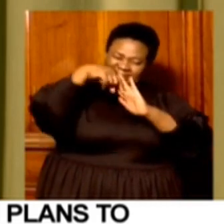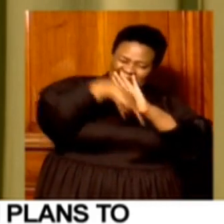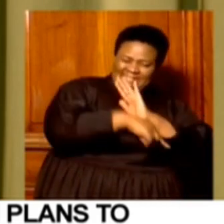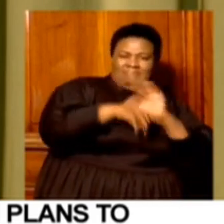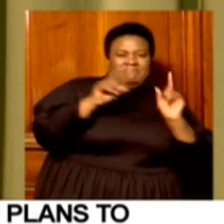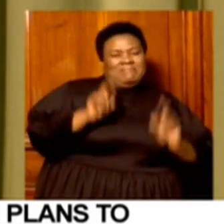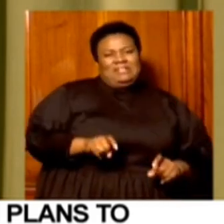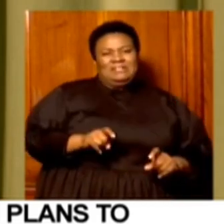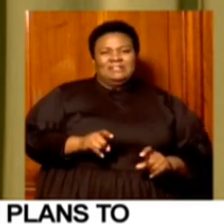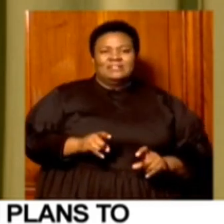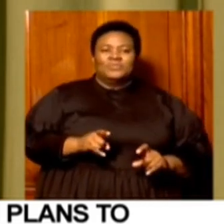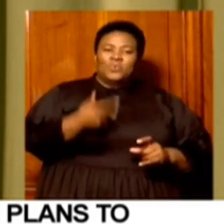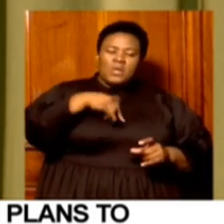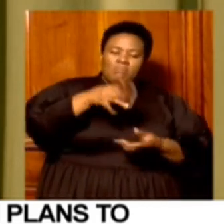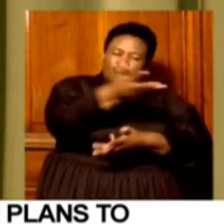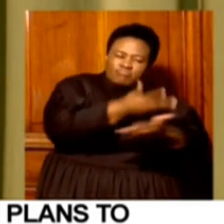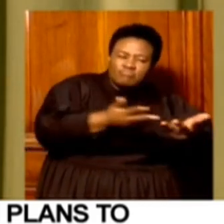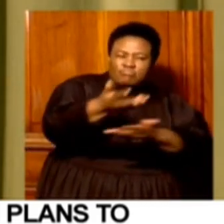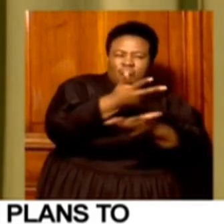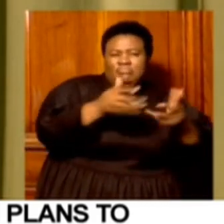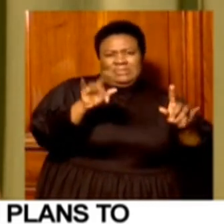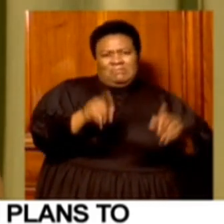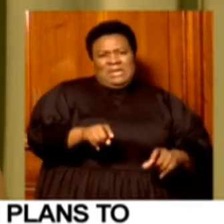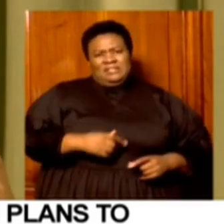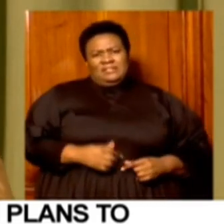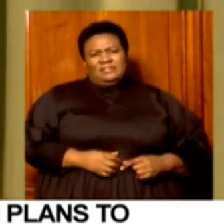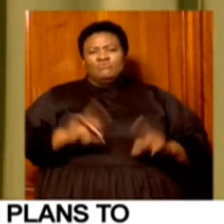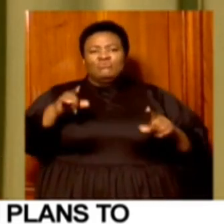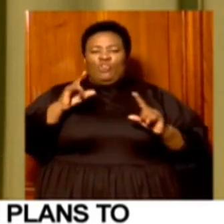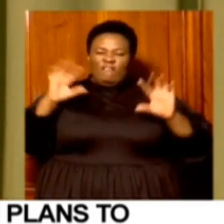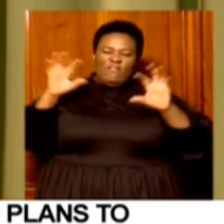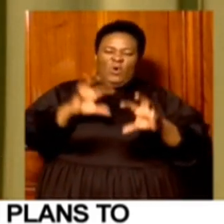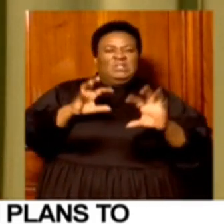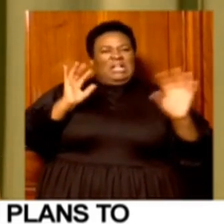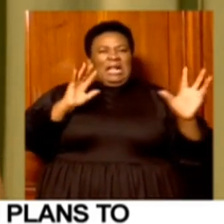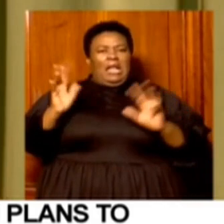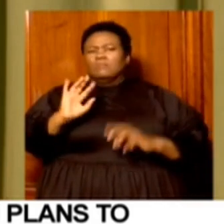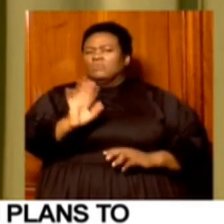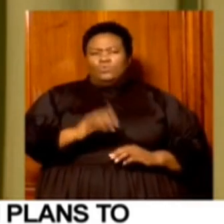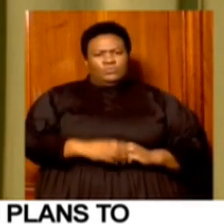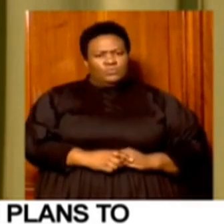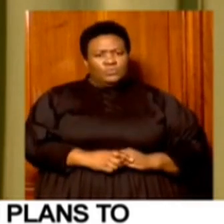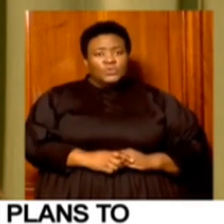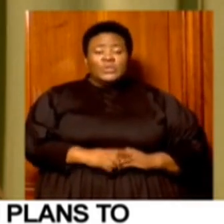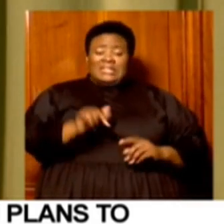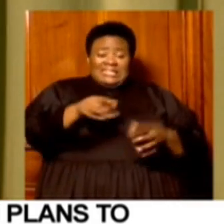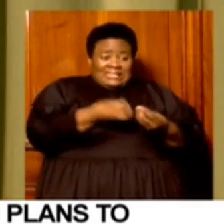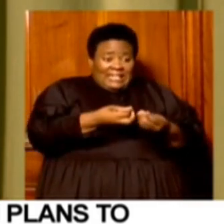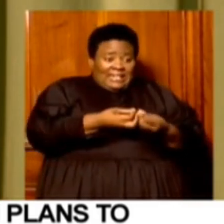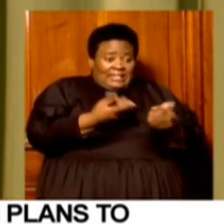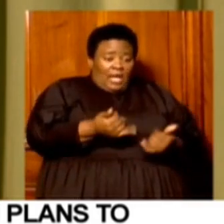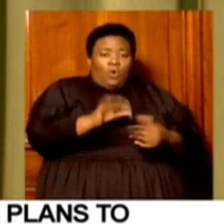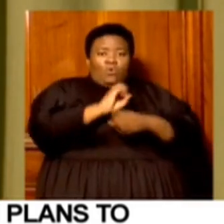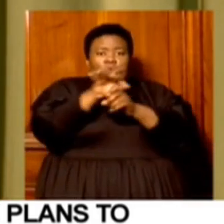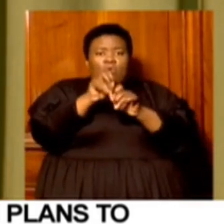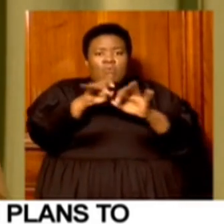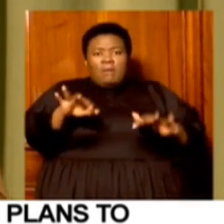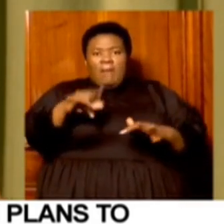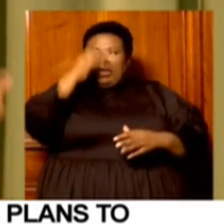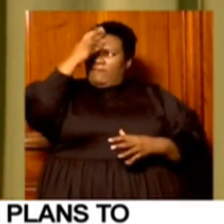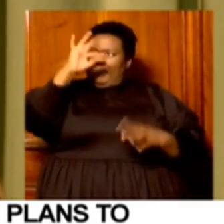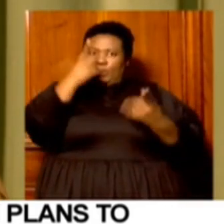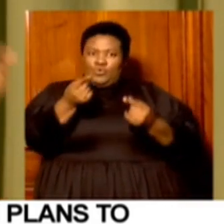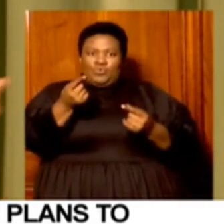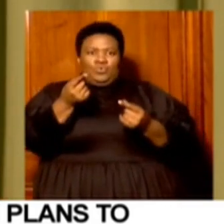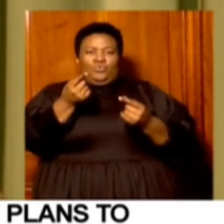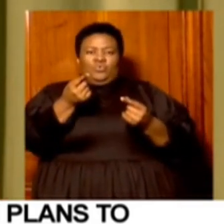to talk here. This thing that we are in COVID-19, government doesn't do what you like, and